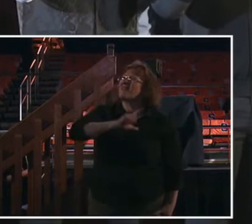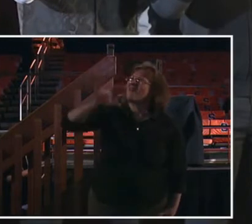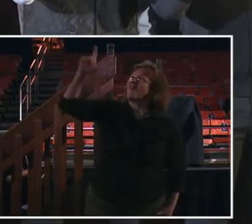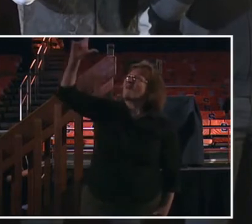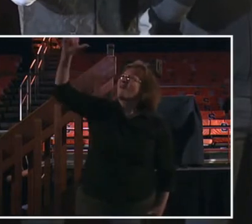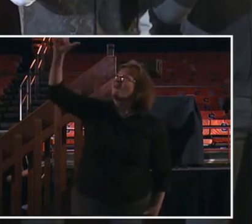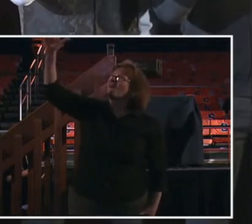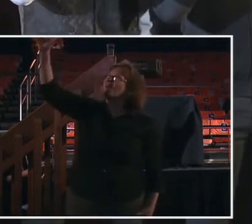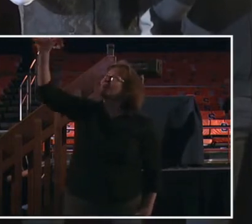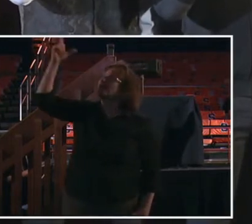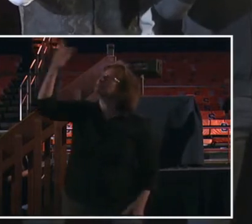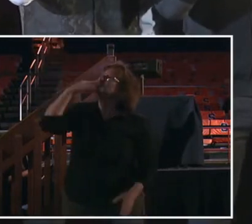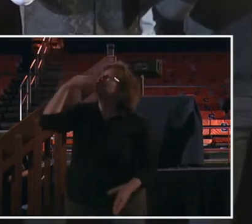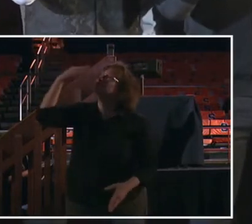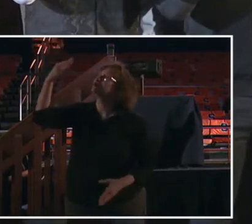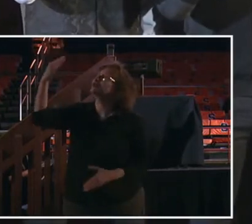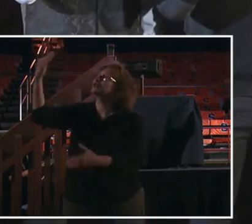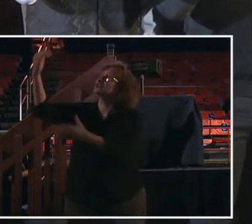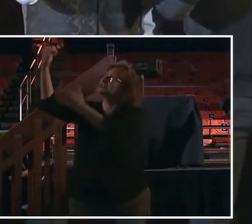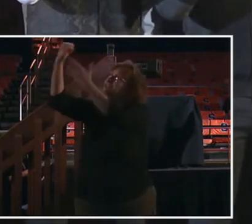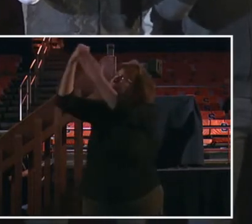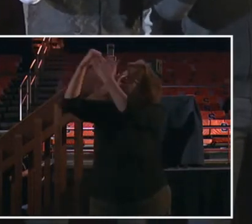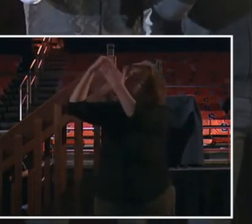Lord, you've been so